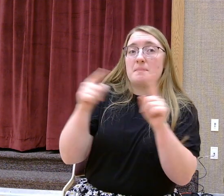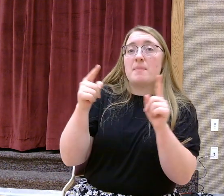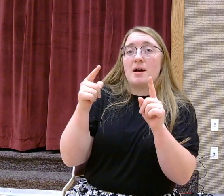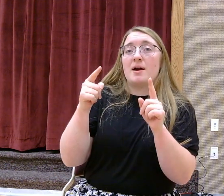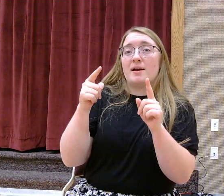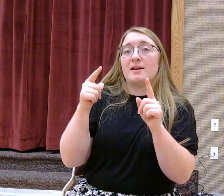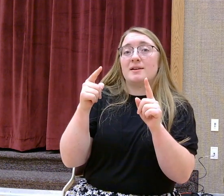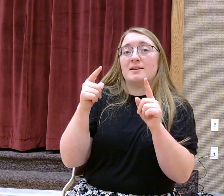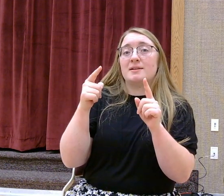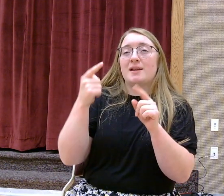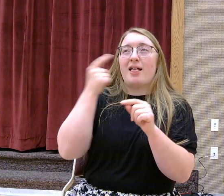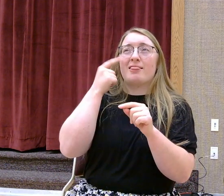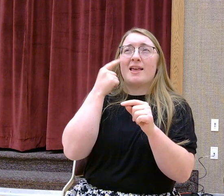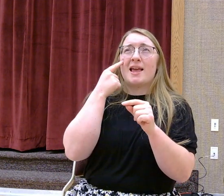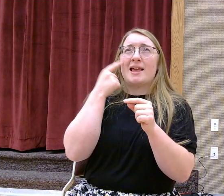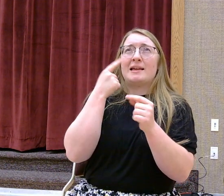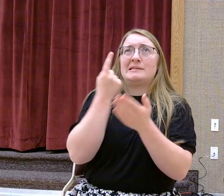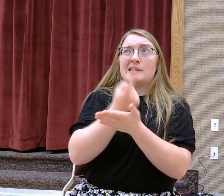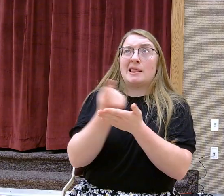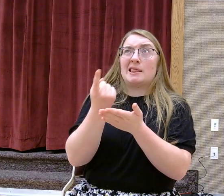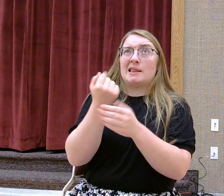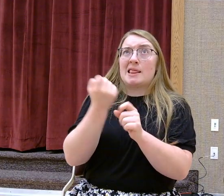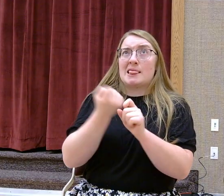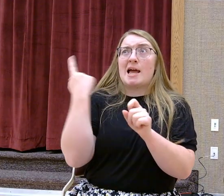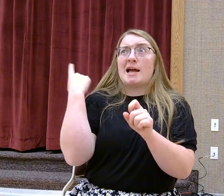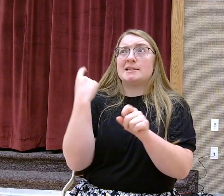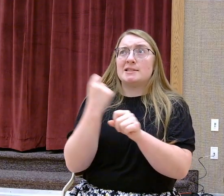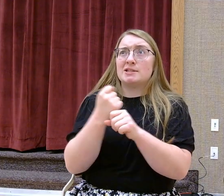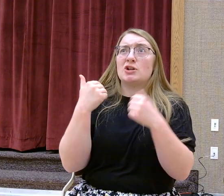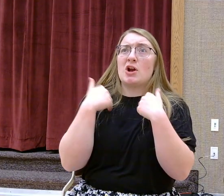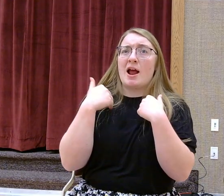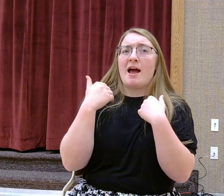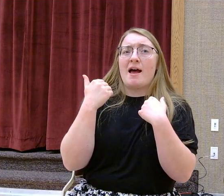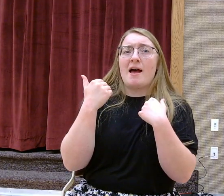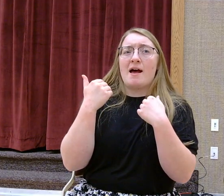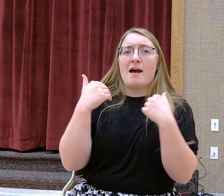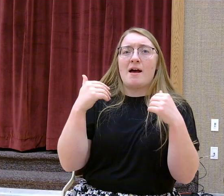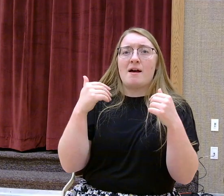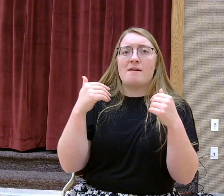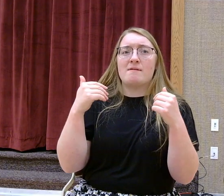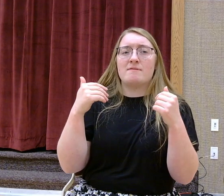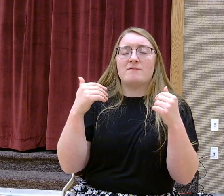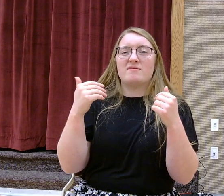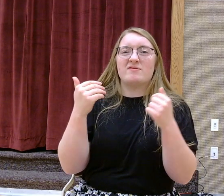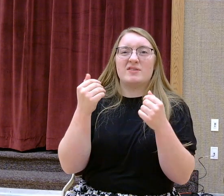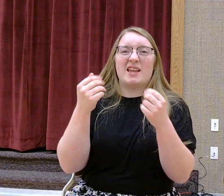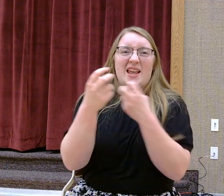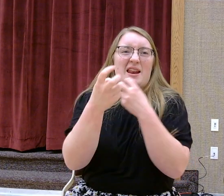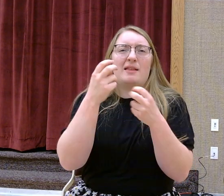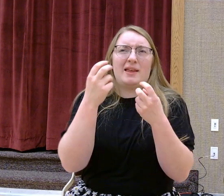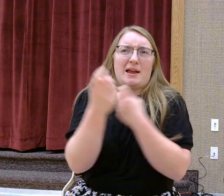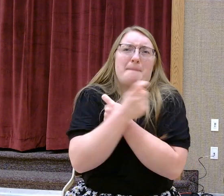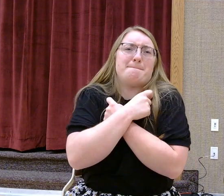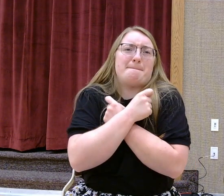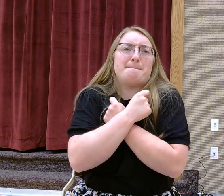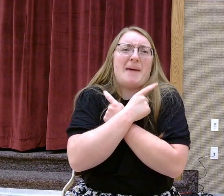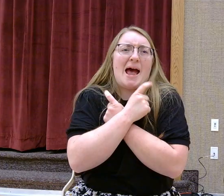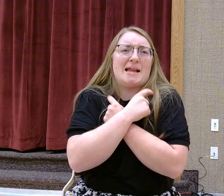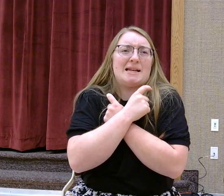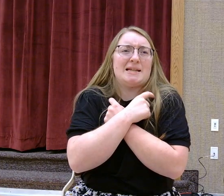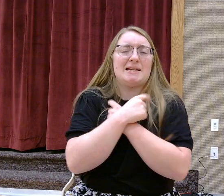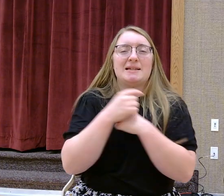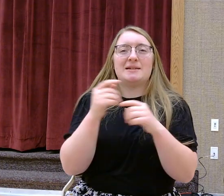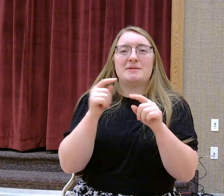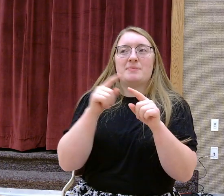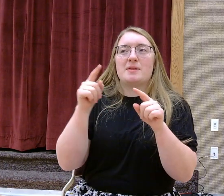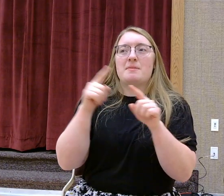think, last year or something like that. But dog bites, cat bites, there's never been a documented case of tetanus. Everybody always comes in and freaks